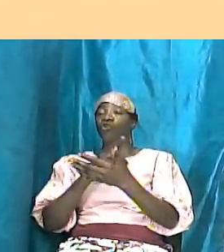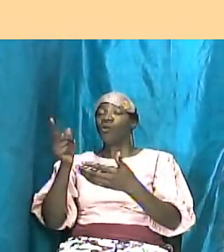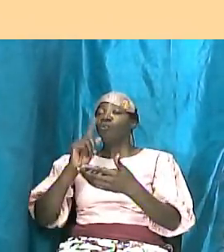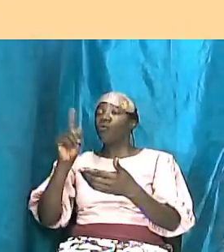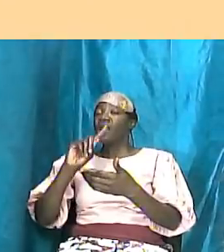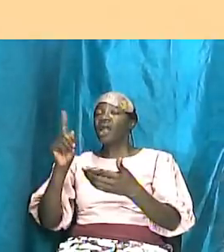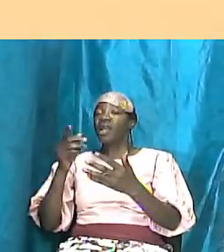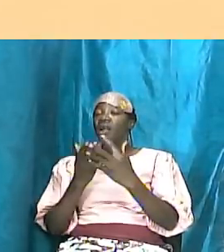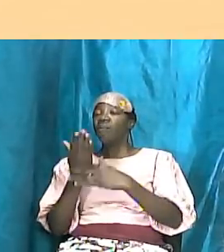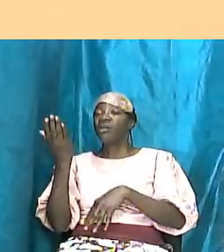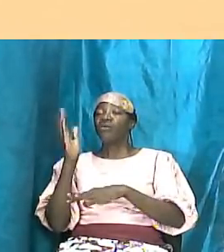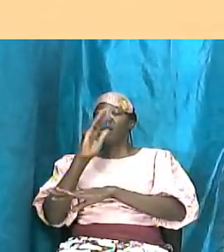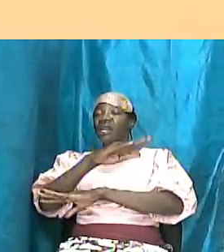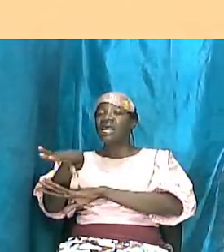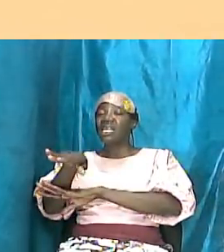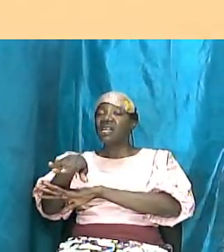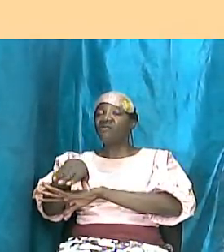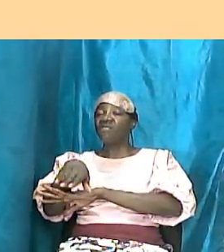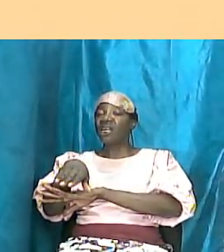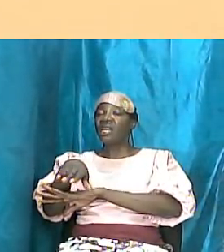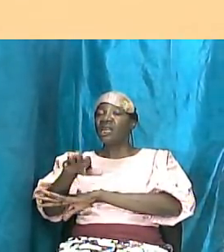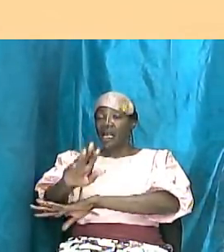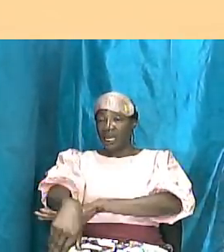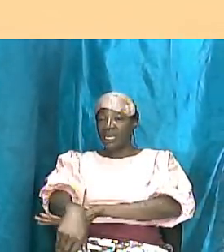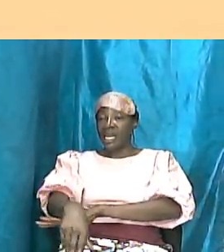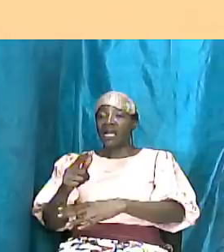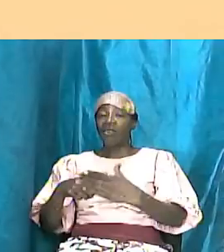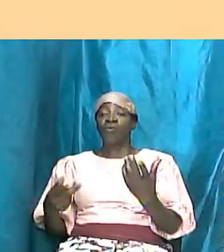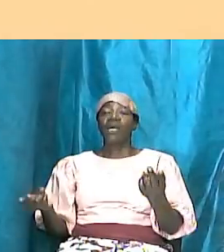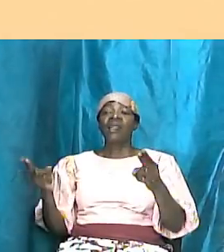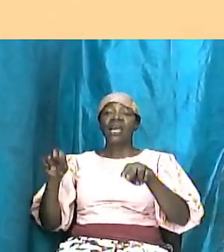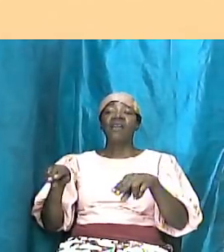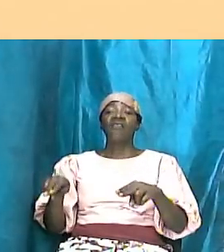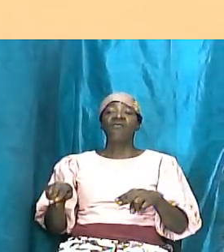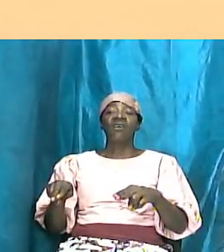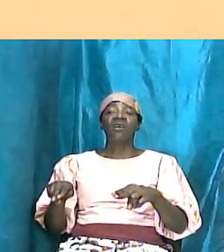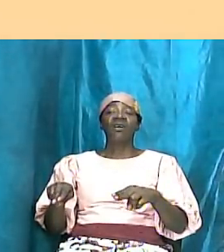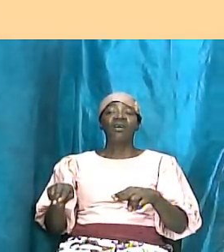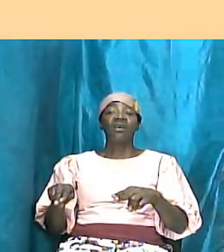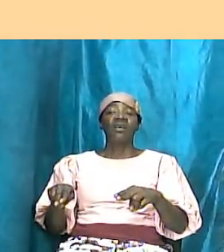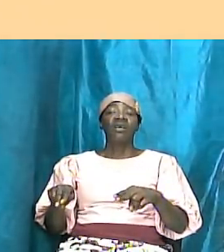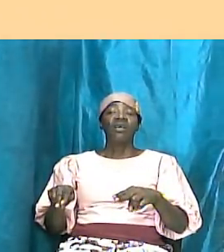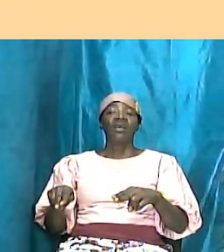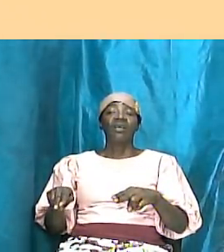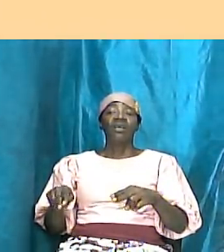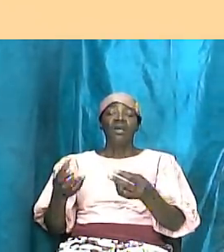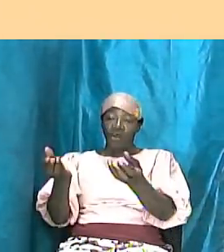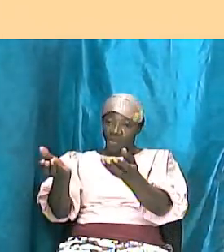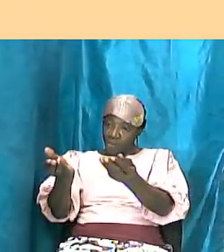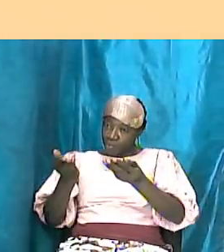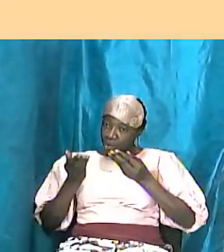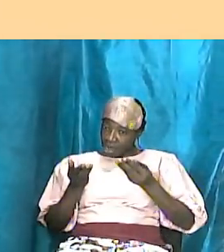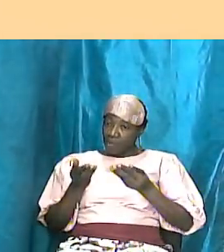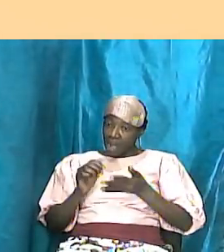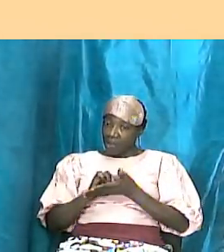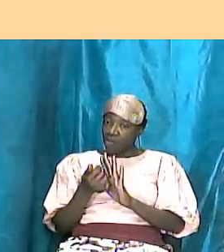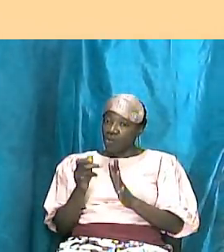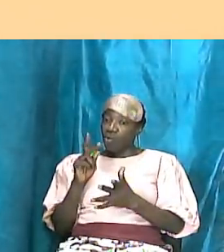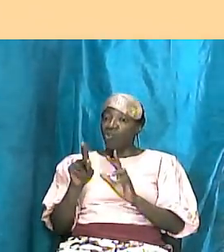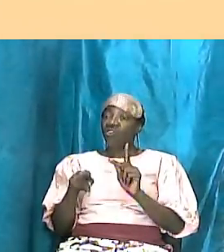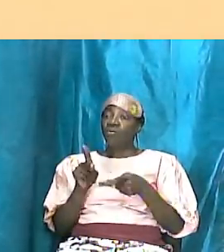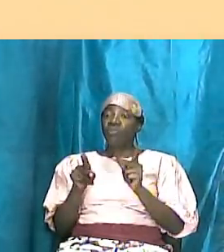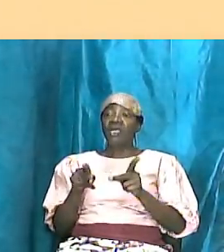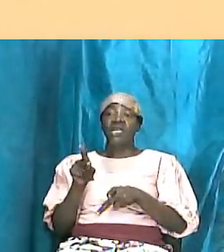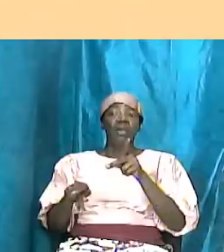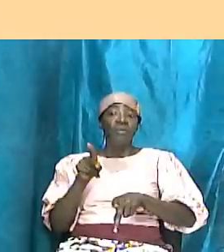night, whatever was going to happen to buy back those people